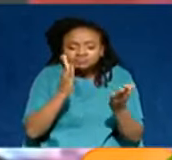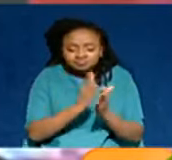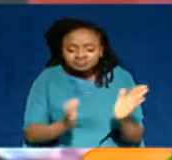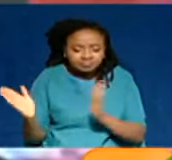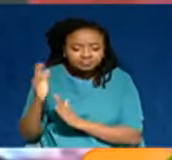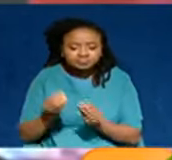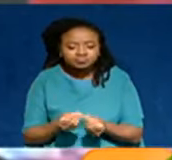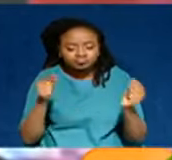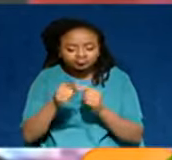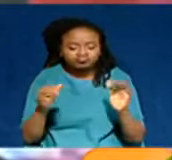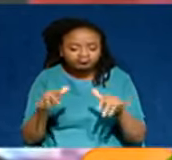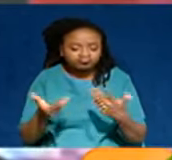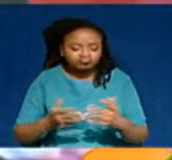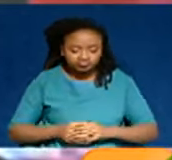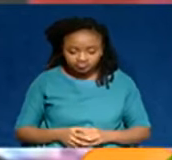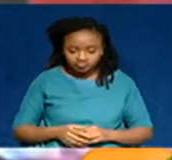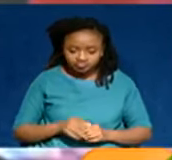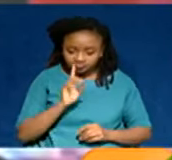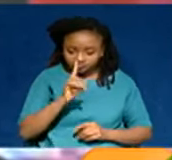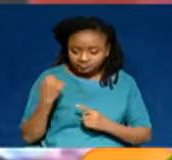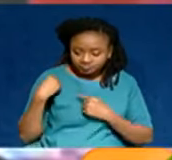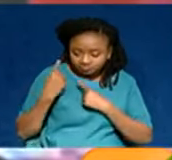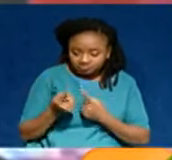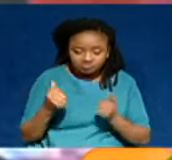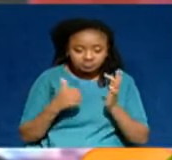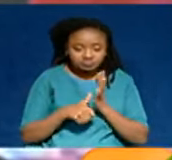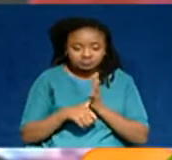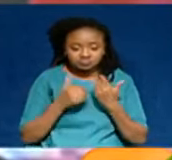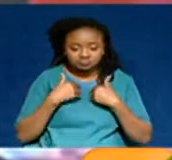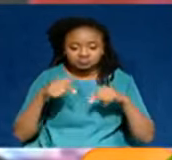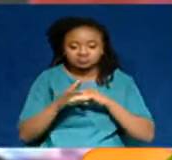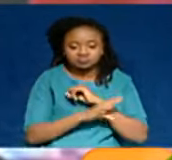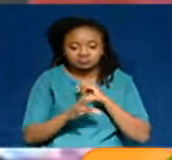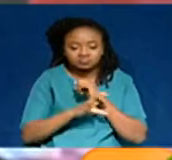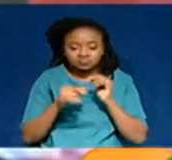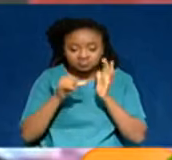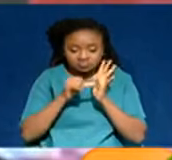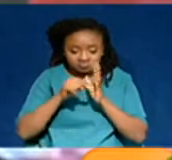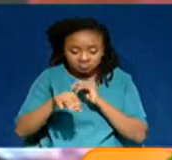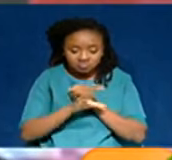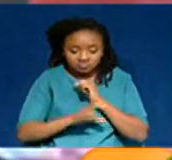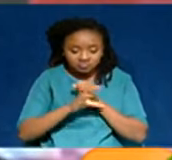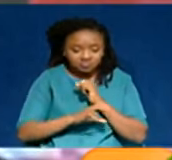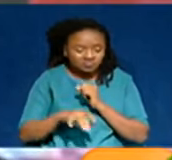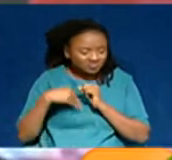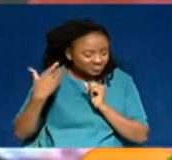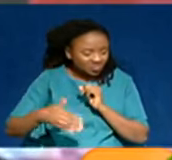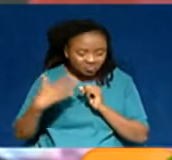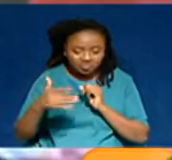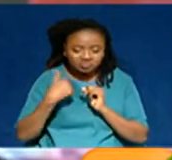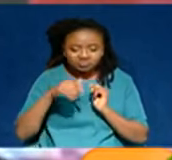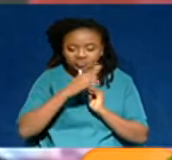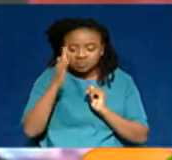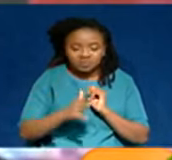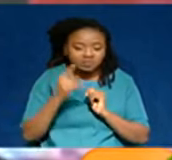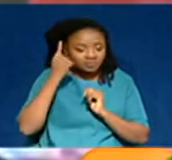Before we restore sanity, there has been a problem in the country. And this problem that we have in this country is that the first place